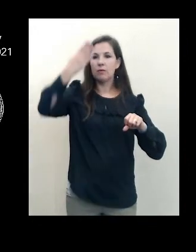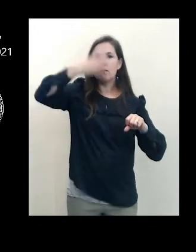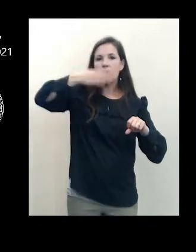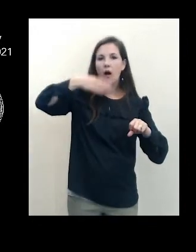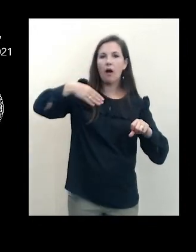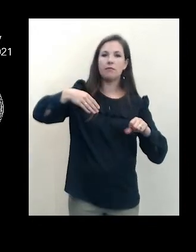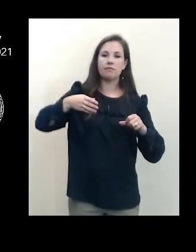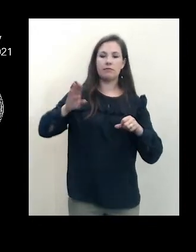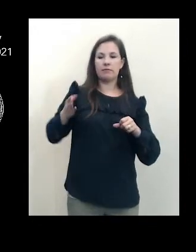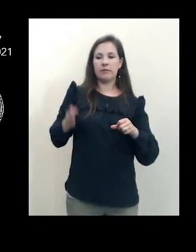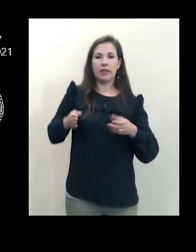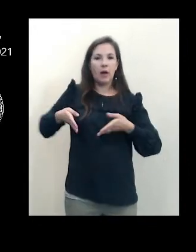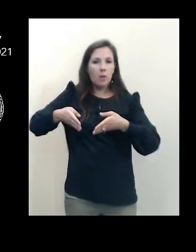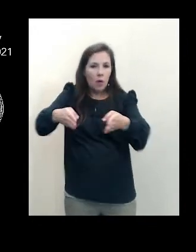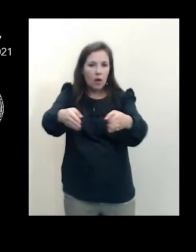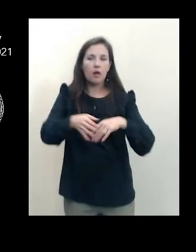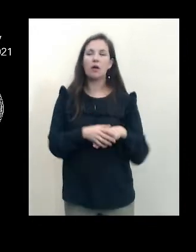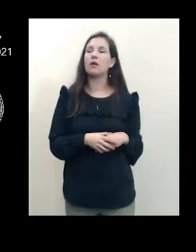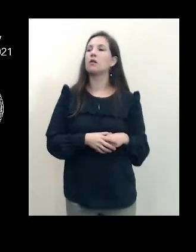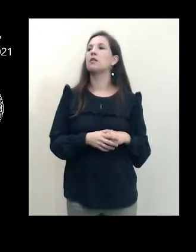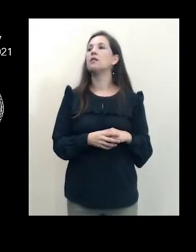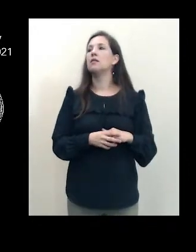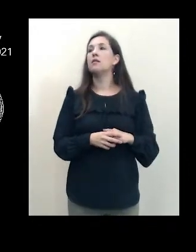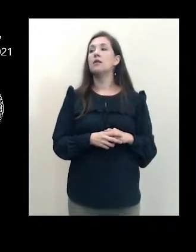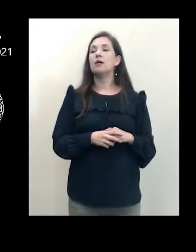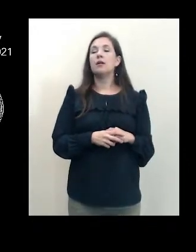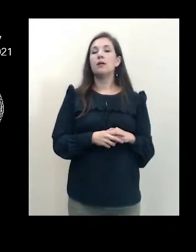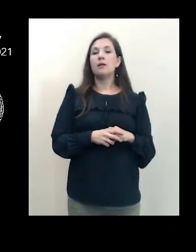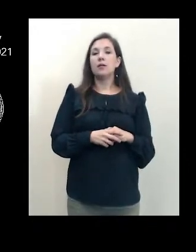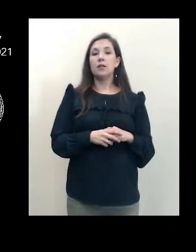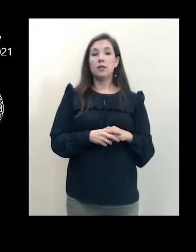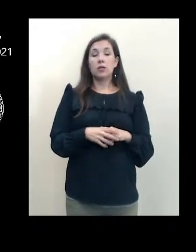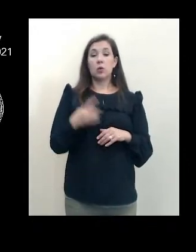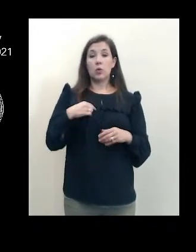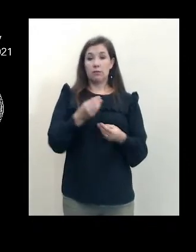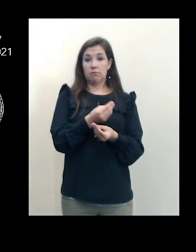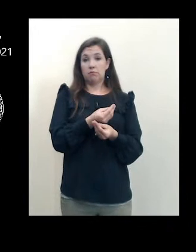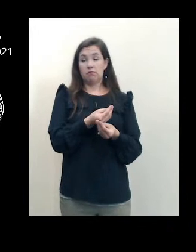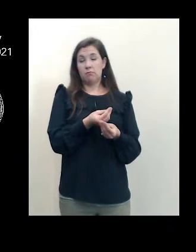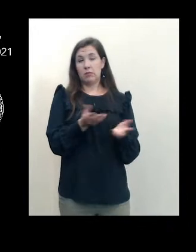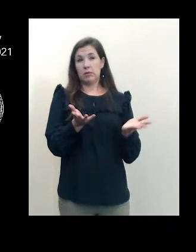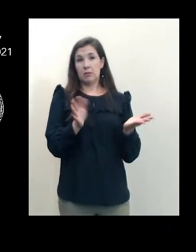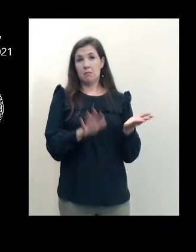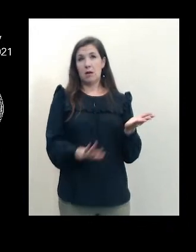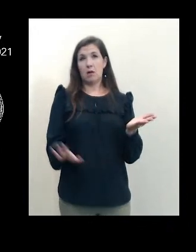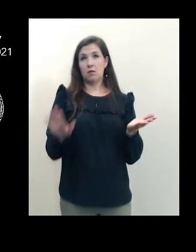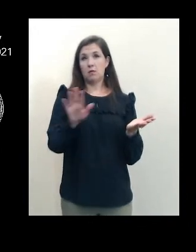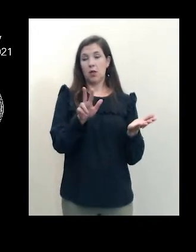The community development block grant that we administer in Erie County is through about 34